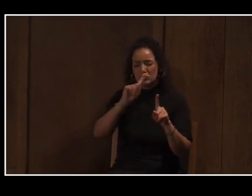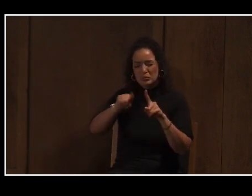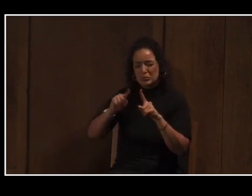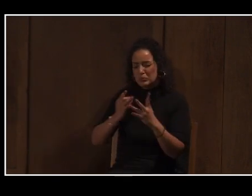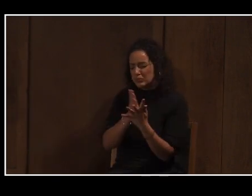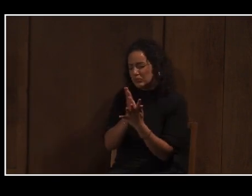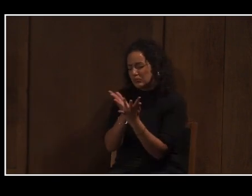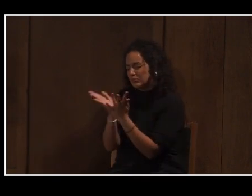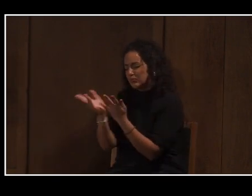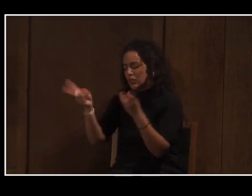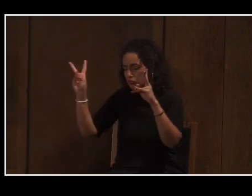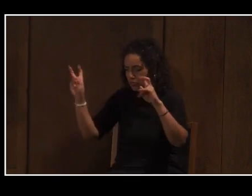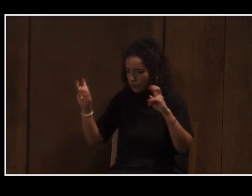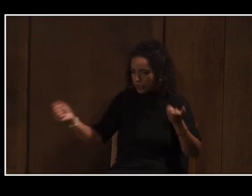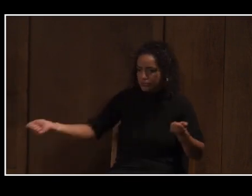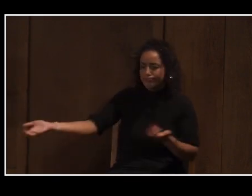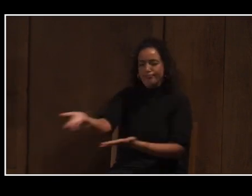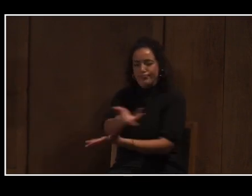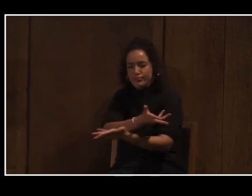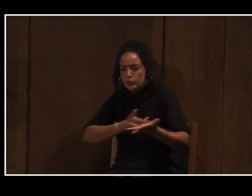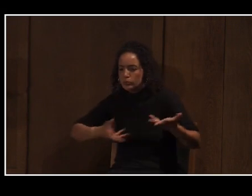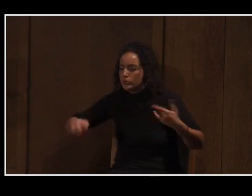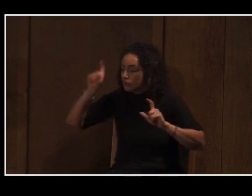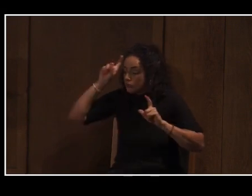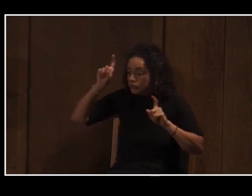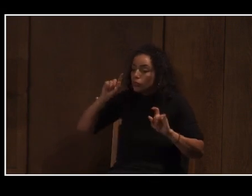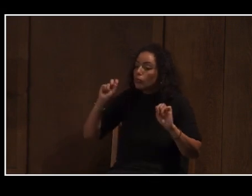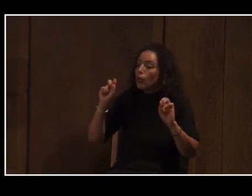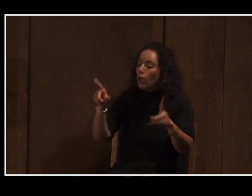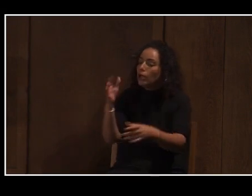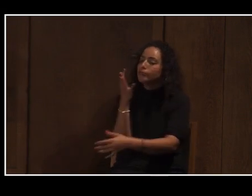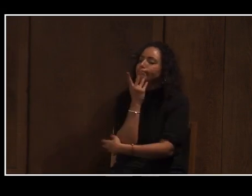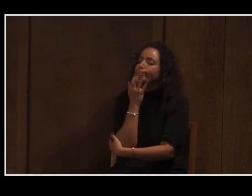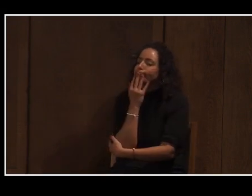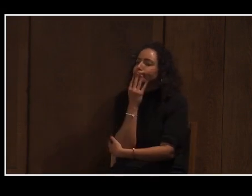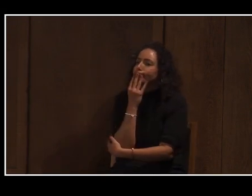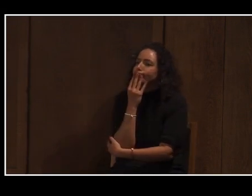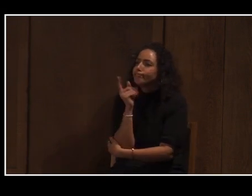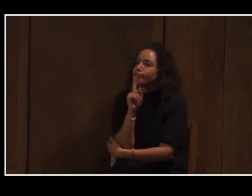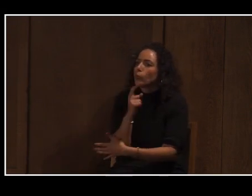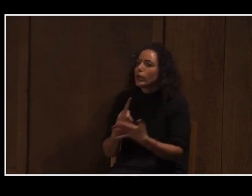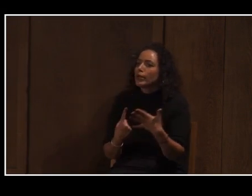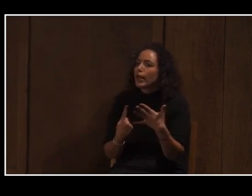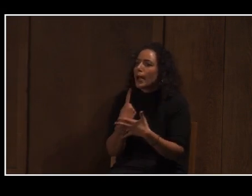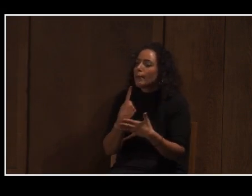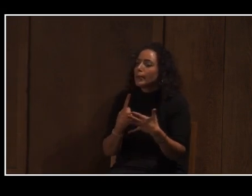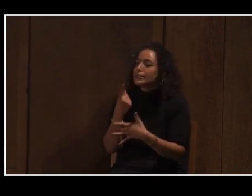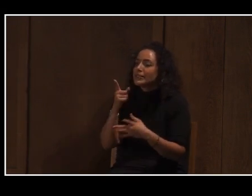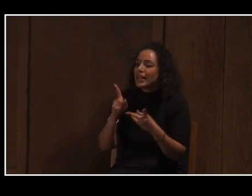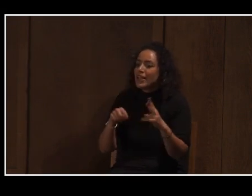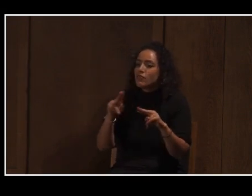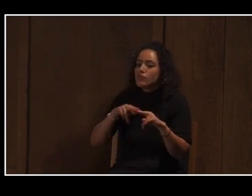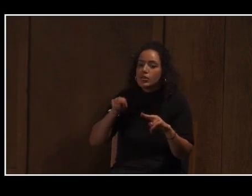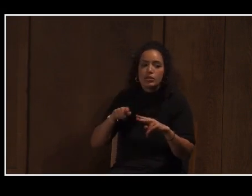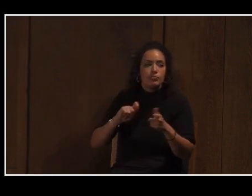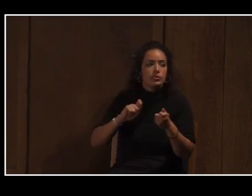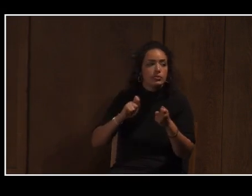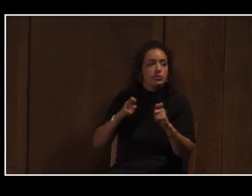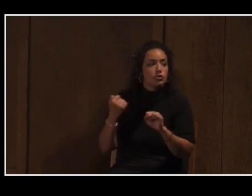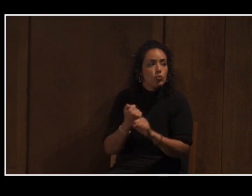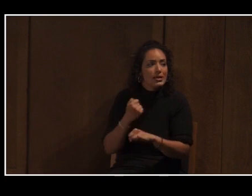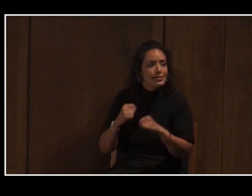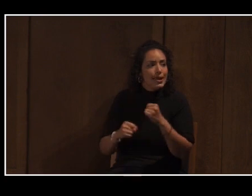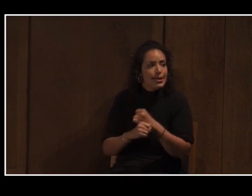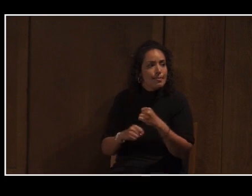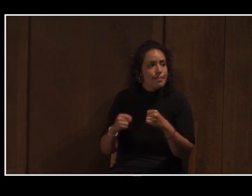life, et cetera, and we came up with an idea of saying, okay, like what would happen if we actually gamify this? Like one of the things that we have is a lot of people